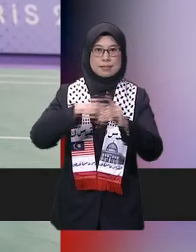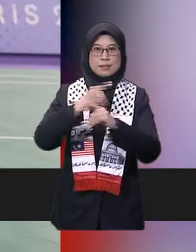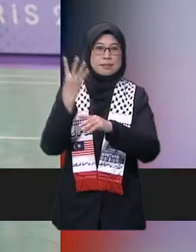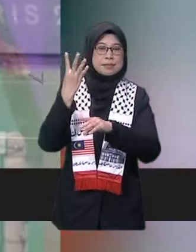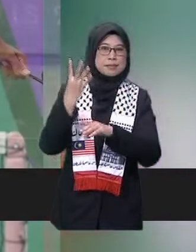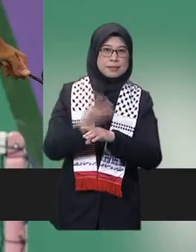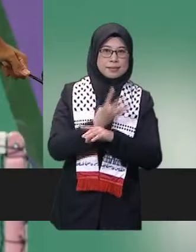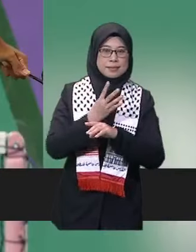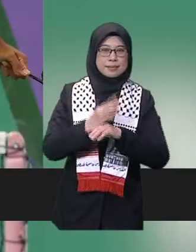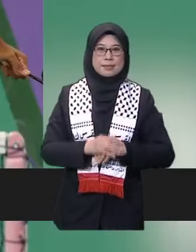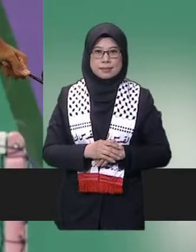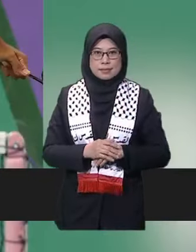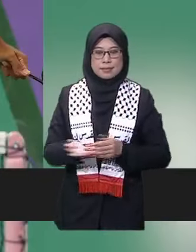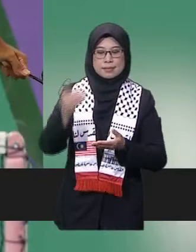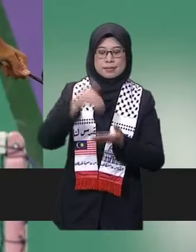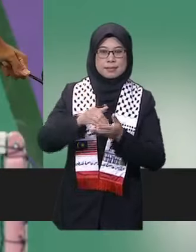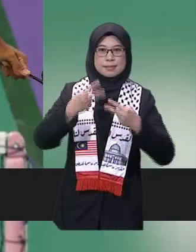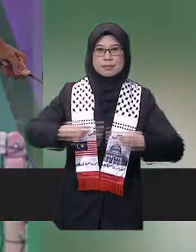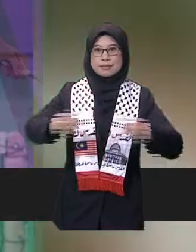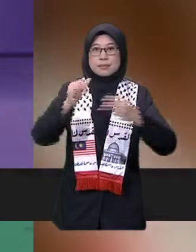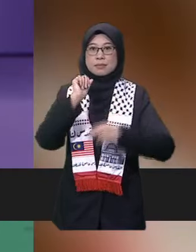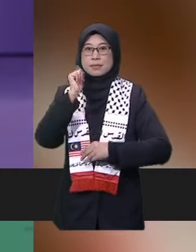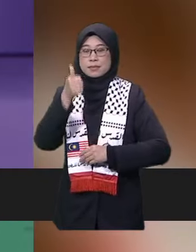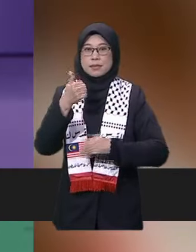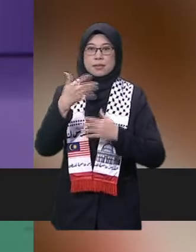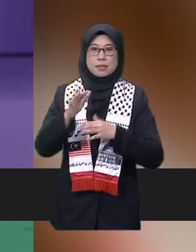Jia Yifan sekali lagi di separuh akhir esok